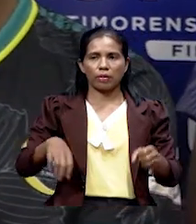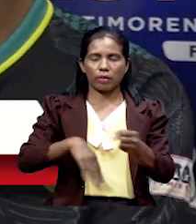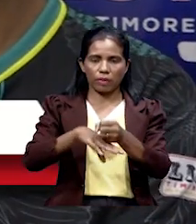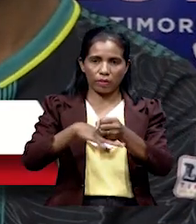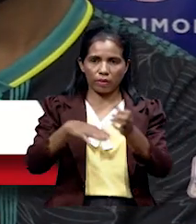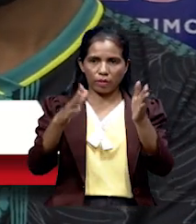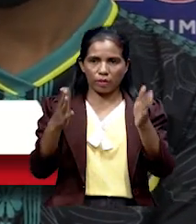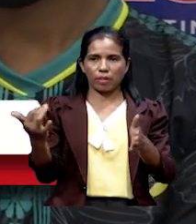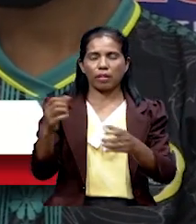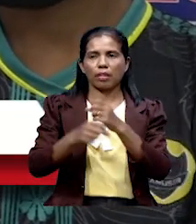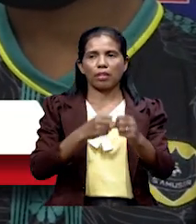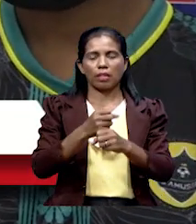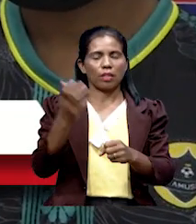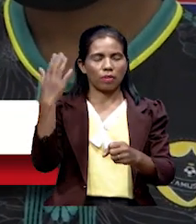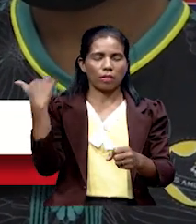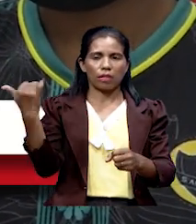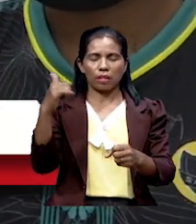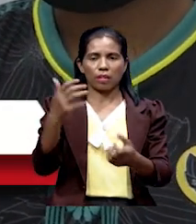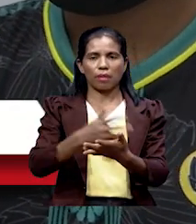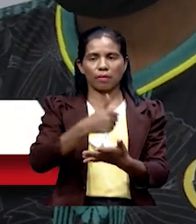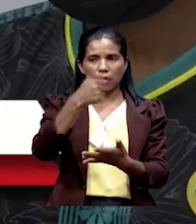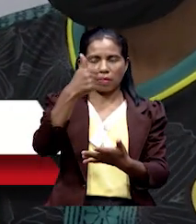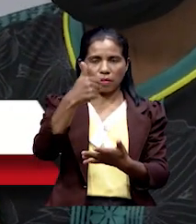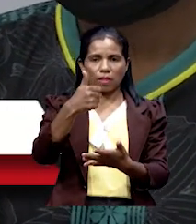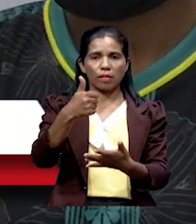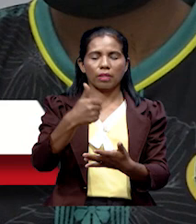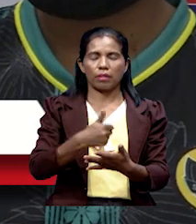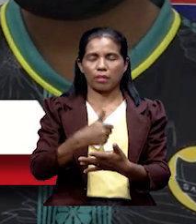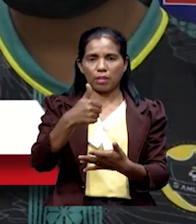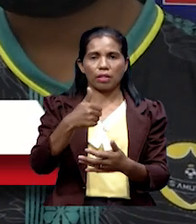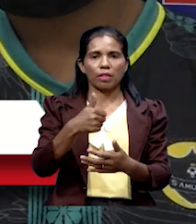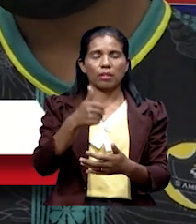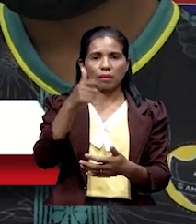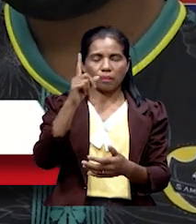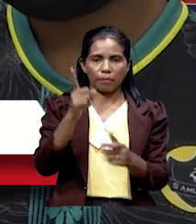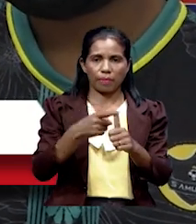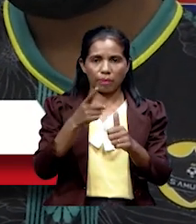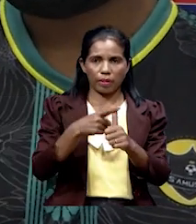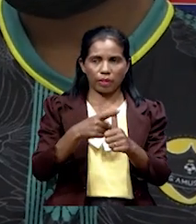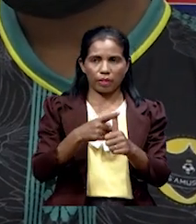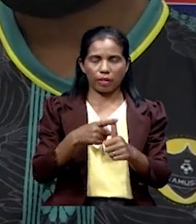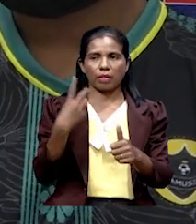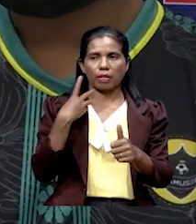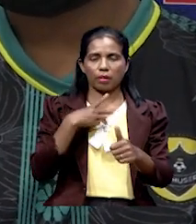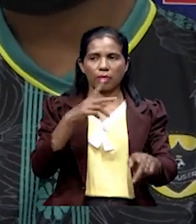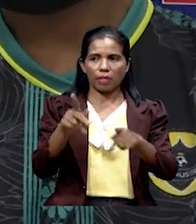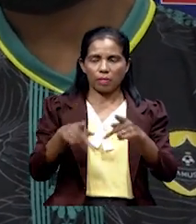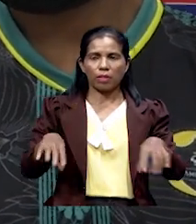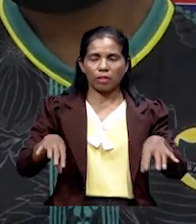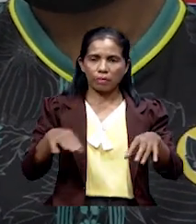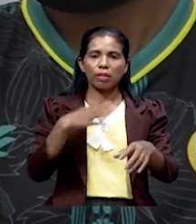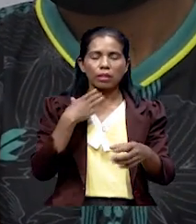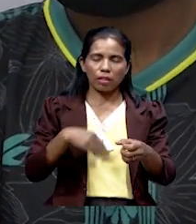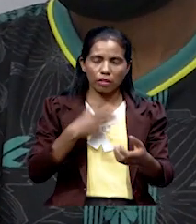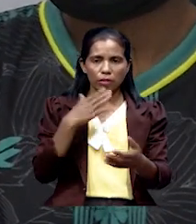dau yetinan koto sira saya nesang juara satu I ami fiar kata aminye pemain sira ne ho kualidari ne bema dia I ami fiar kata sira